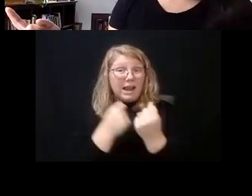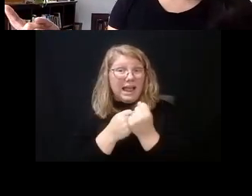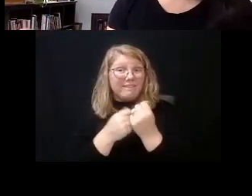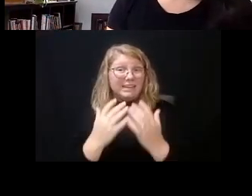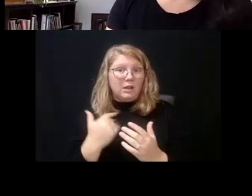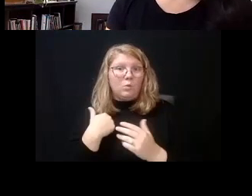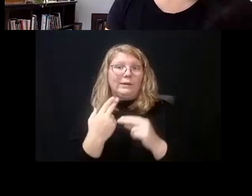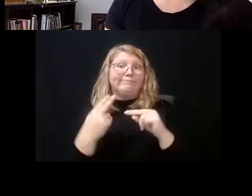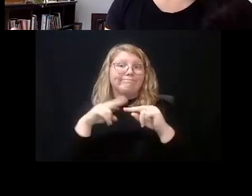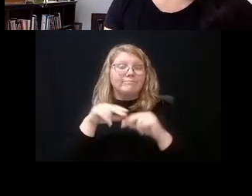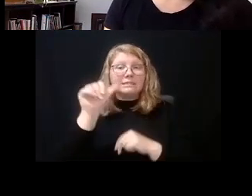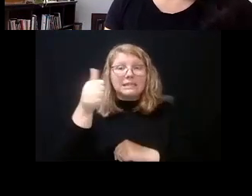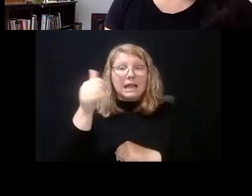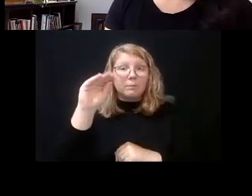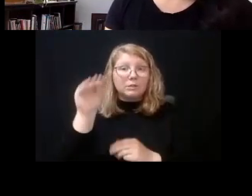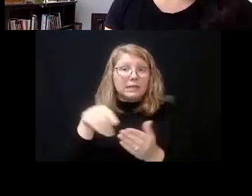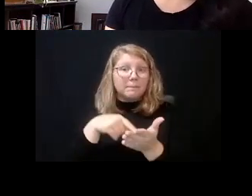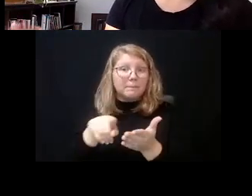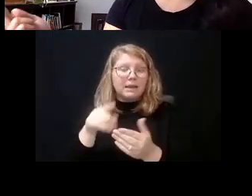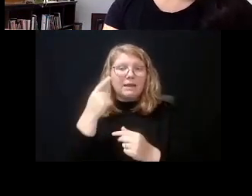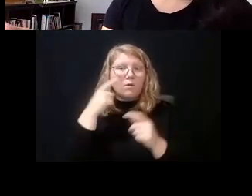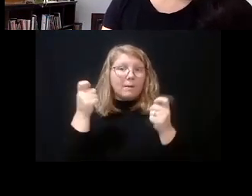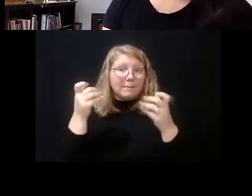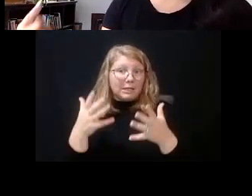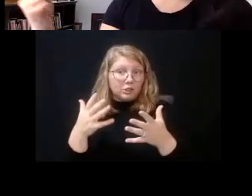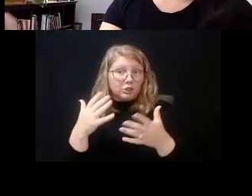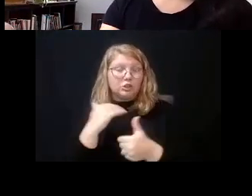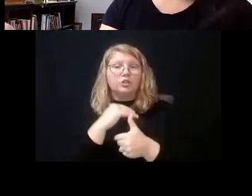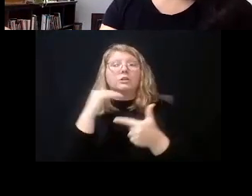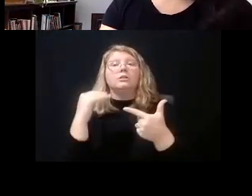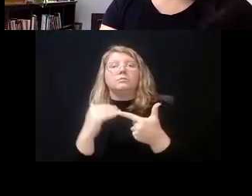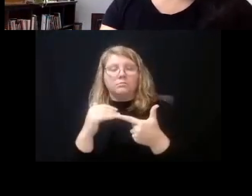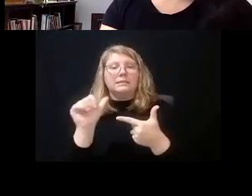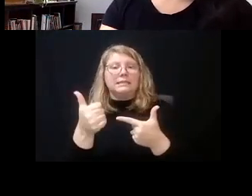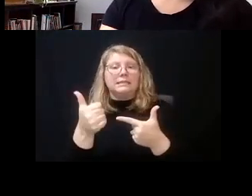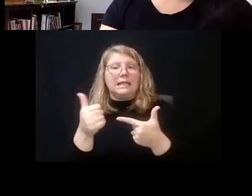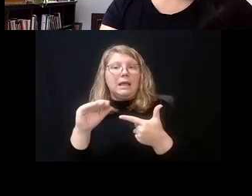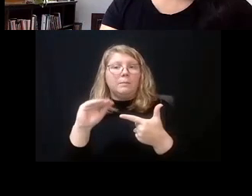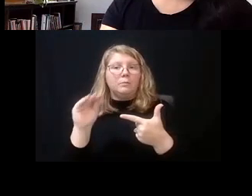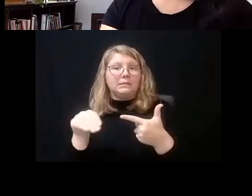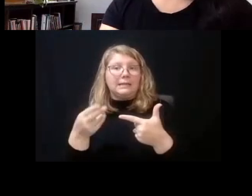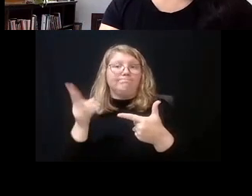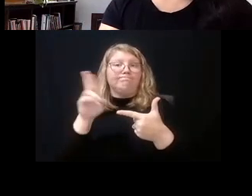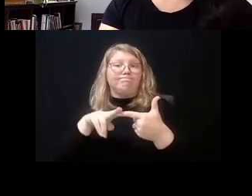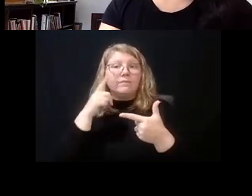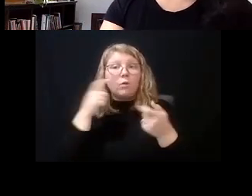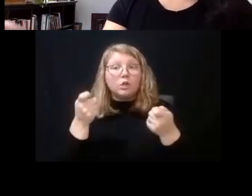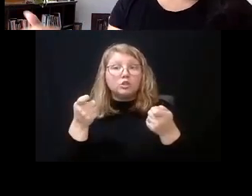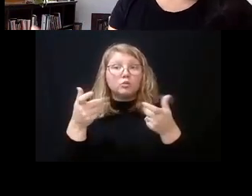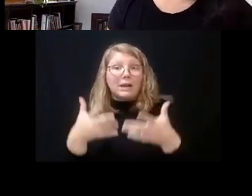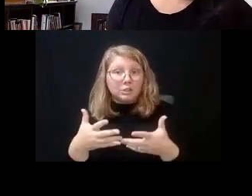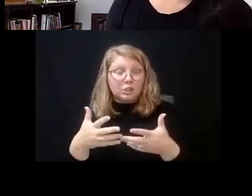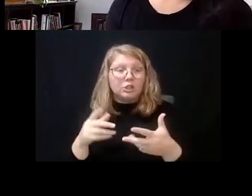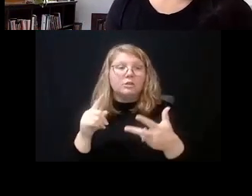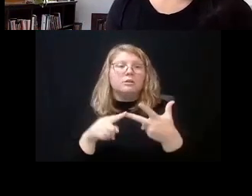10% for the managers, and then from that point, another 10% up for the directors, and